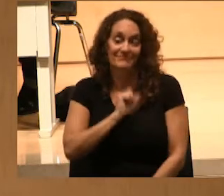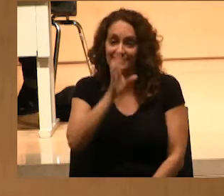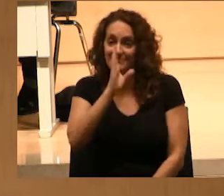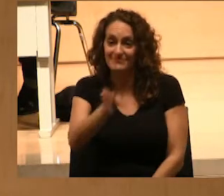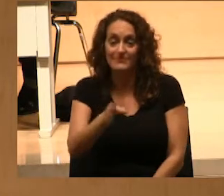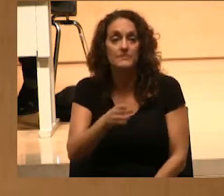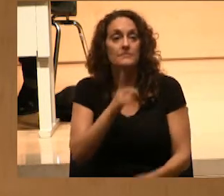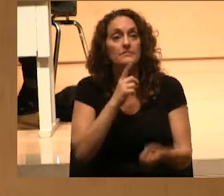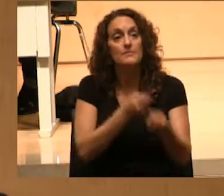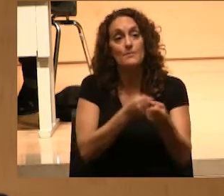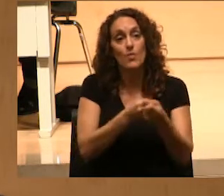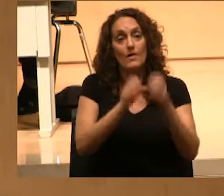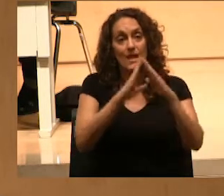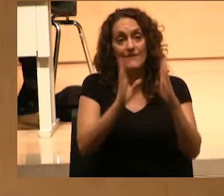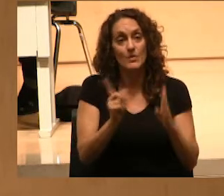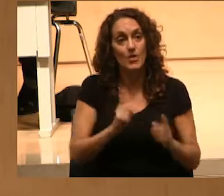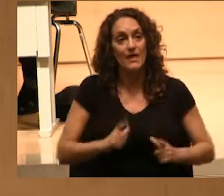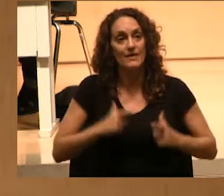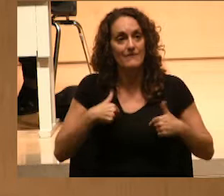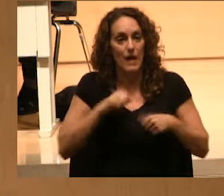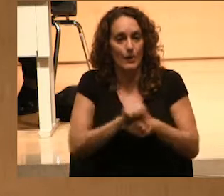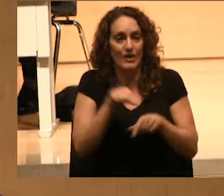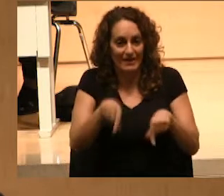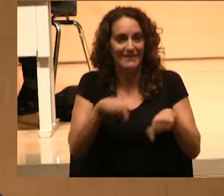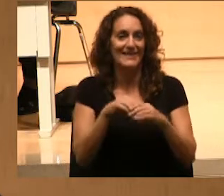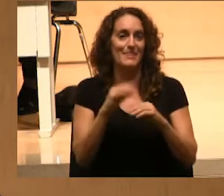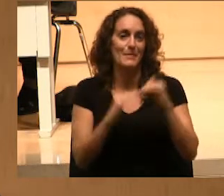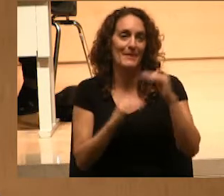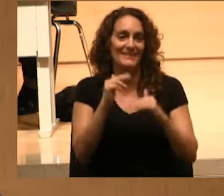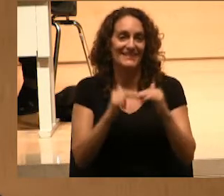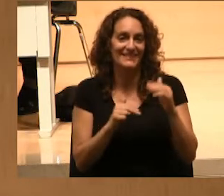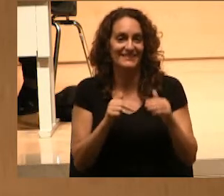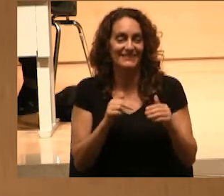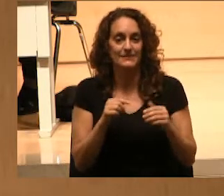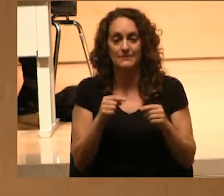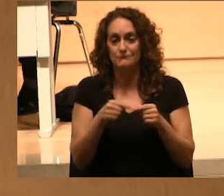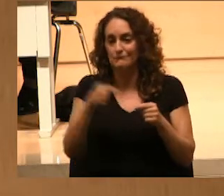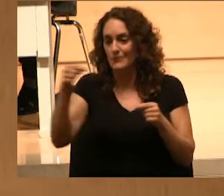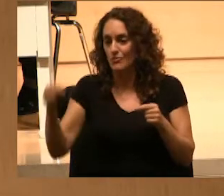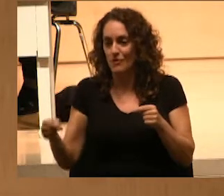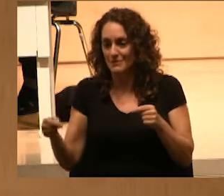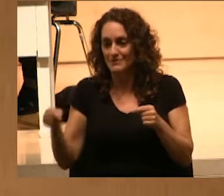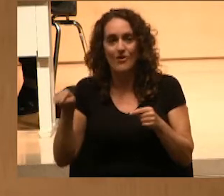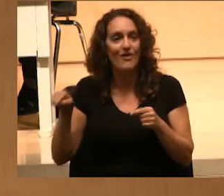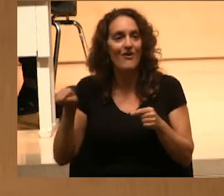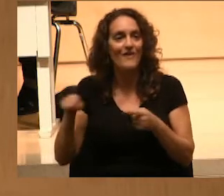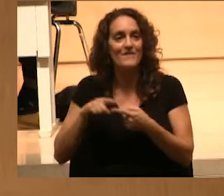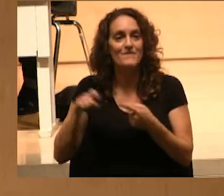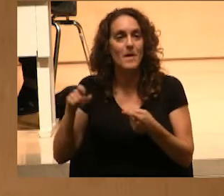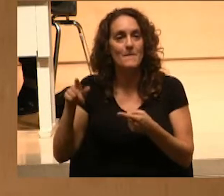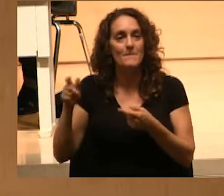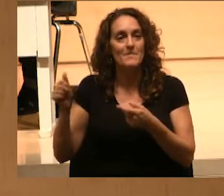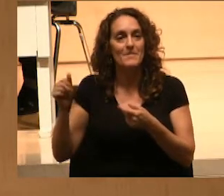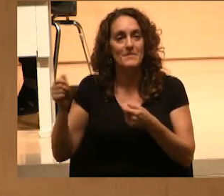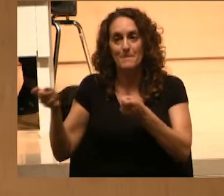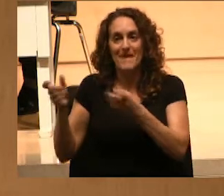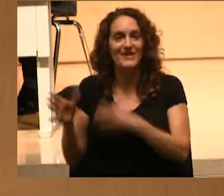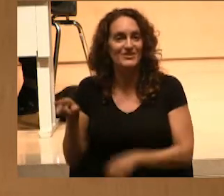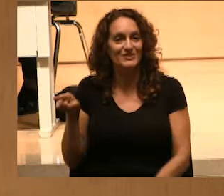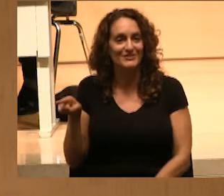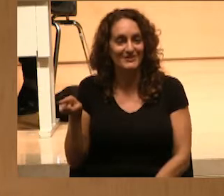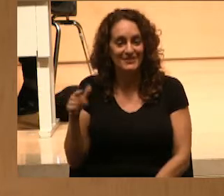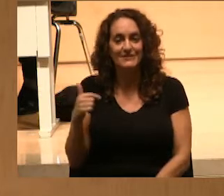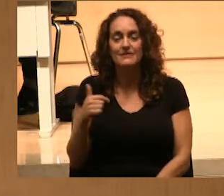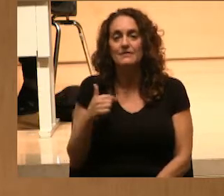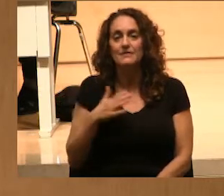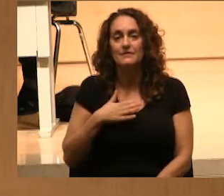supportive housing where I live, I'm in the building. My office is right across the hall from the property management. For my